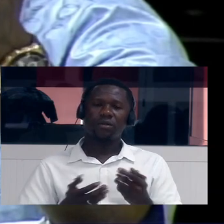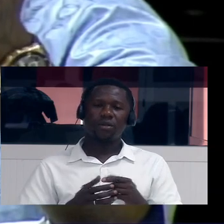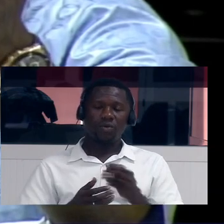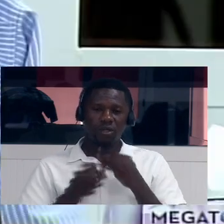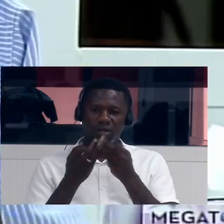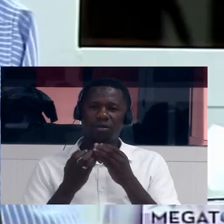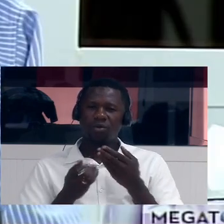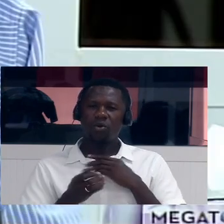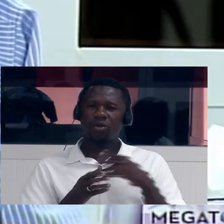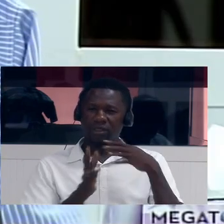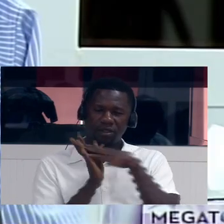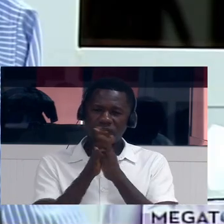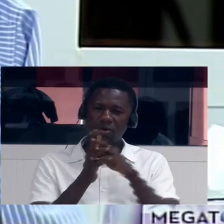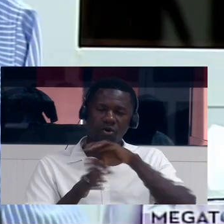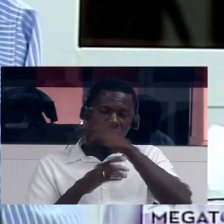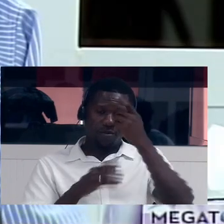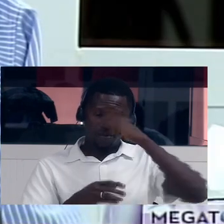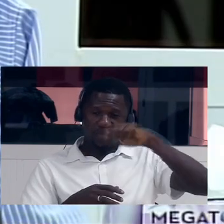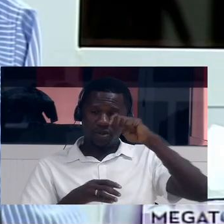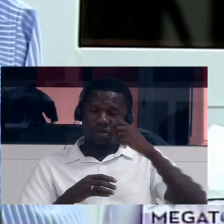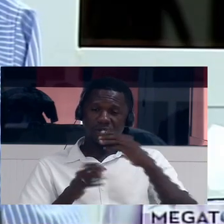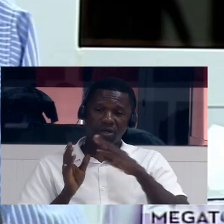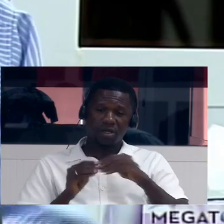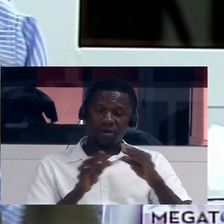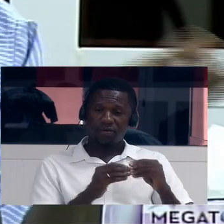To do what? No. I'm saying.